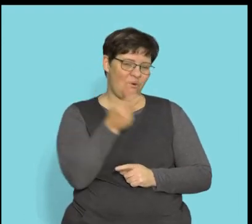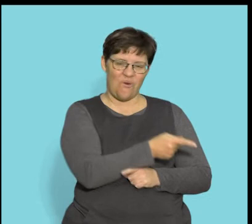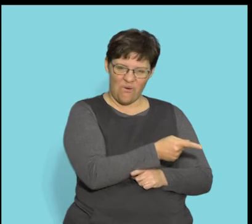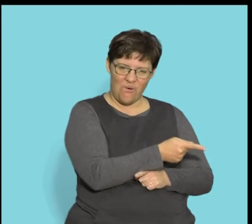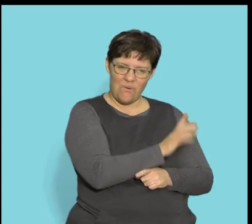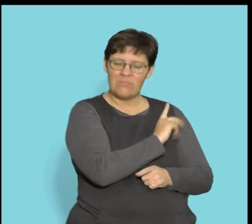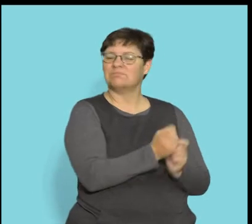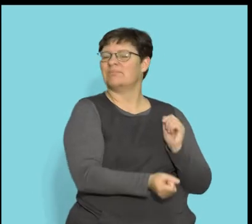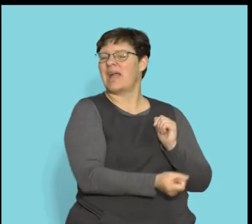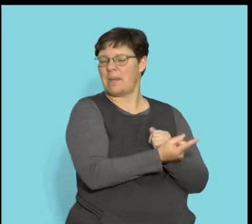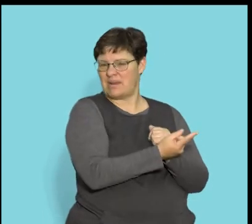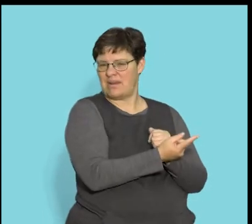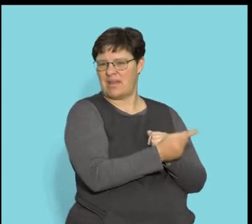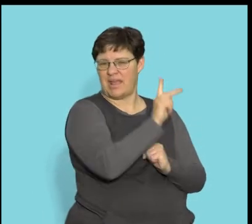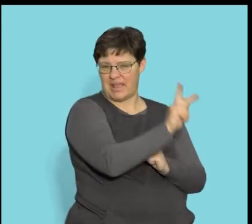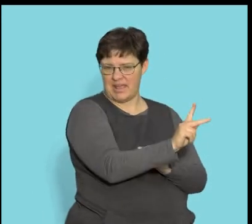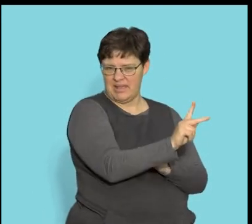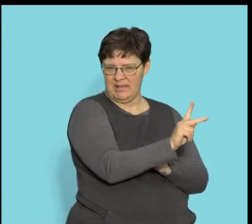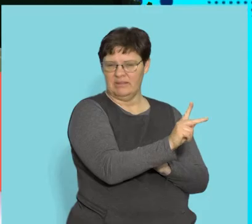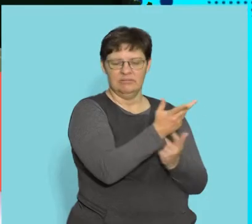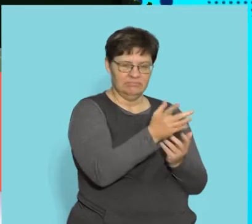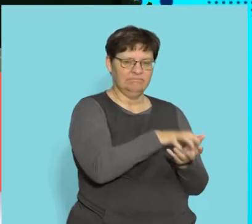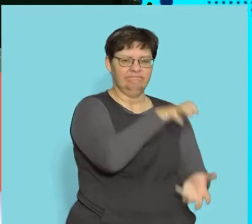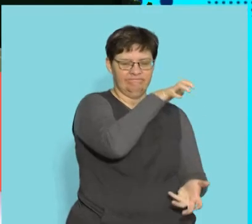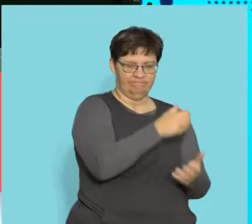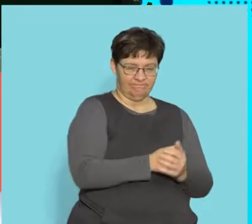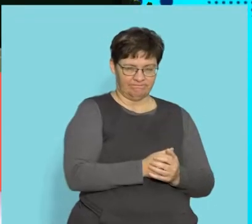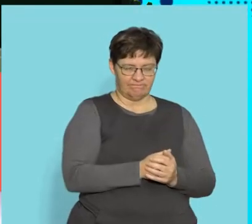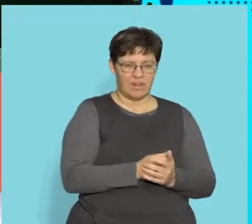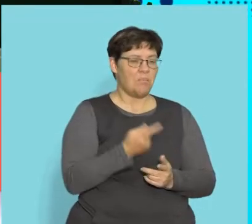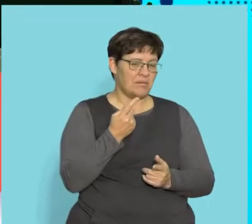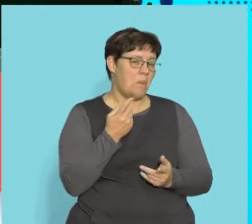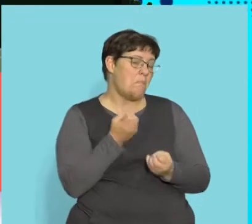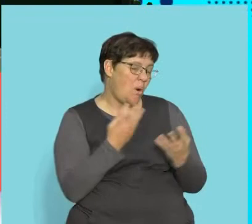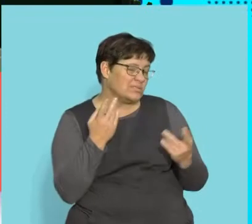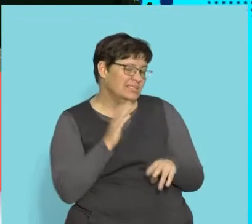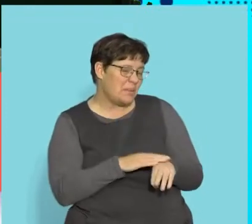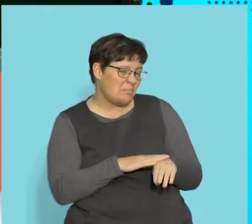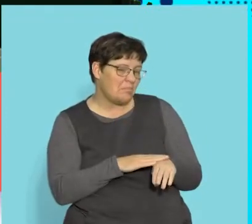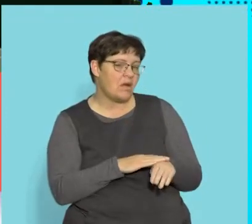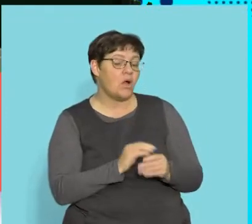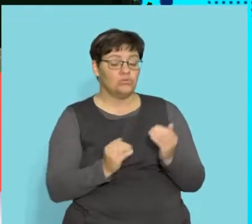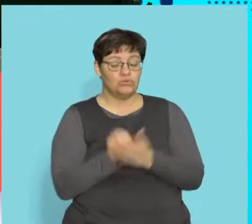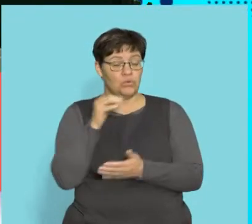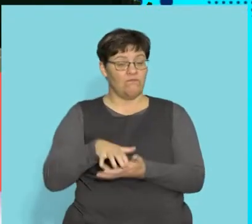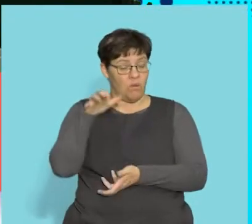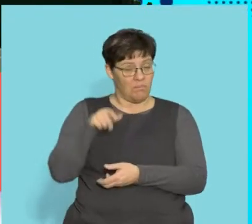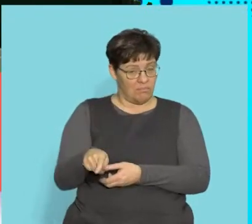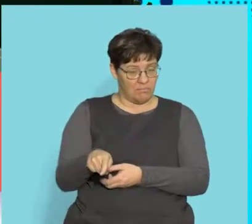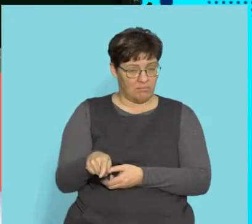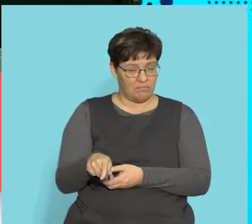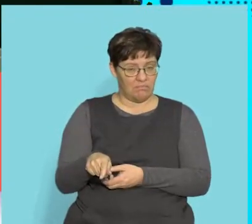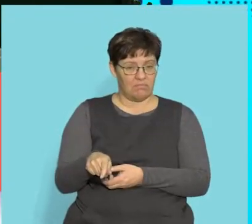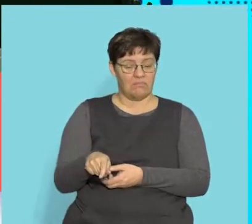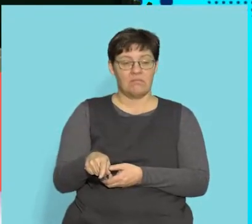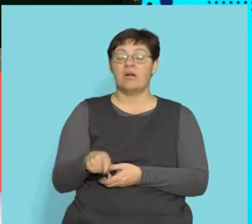previously we know what happened with the scale factor of k with regards to volume. Often it was the case that the new volume